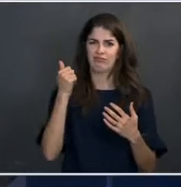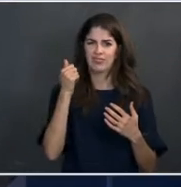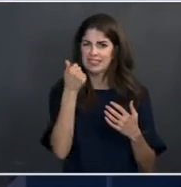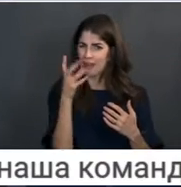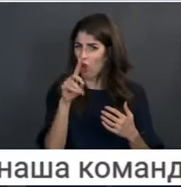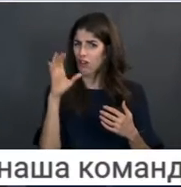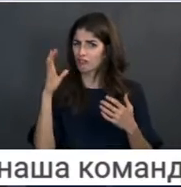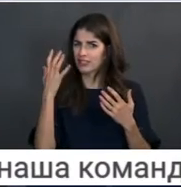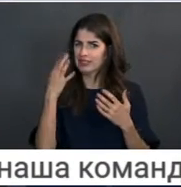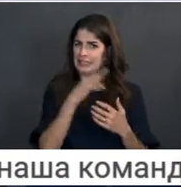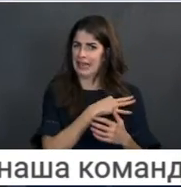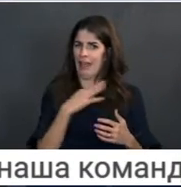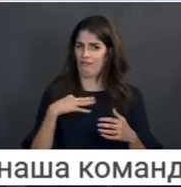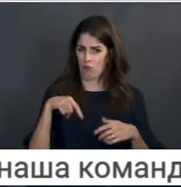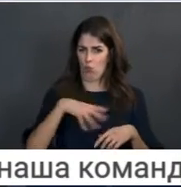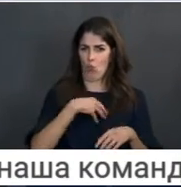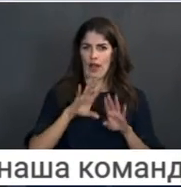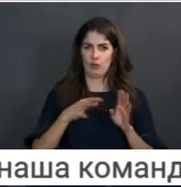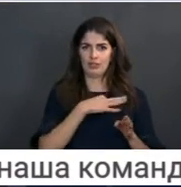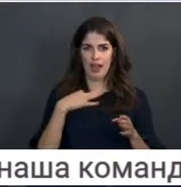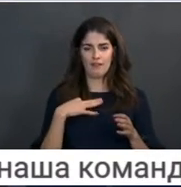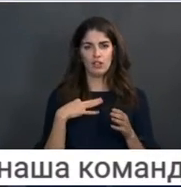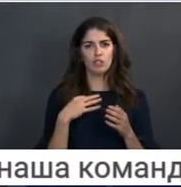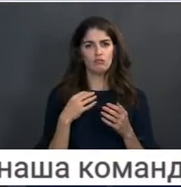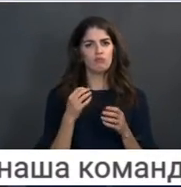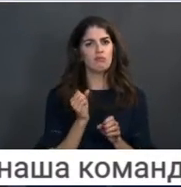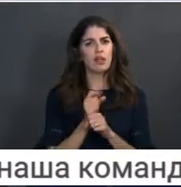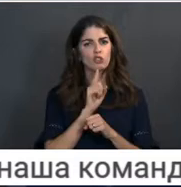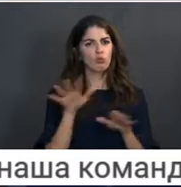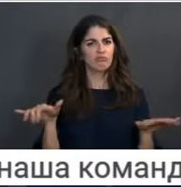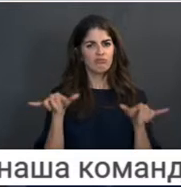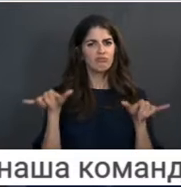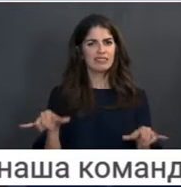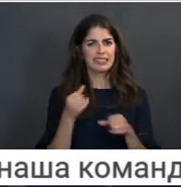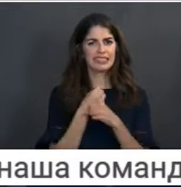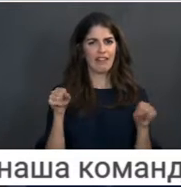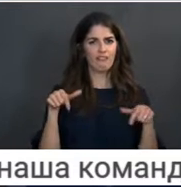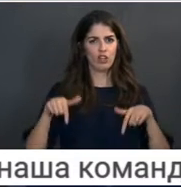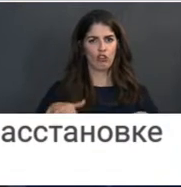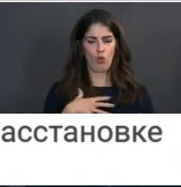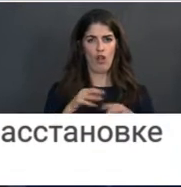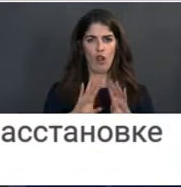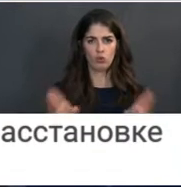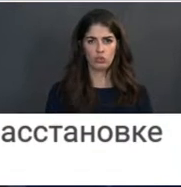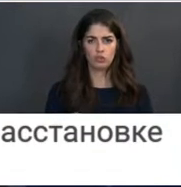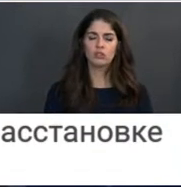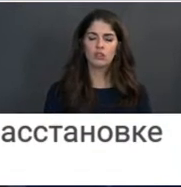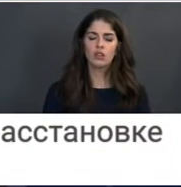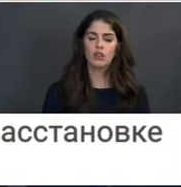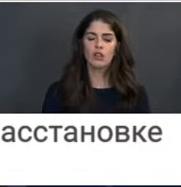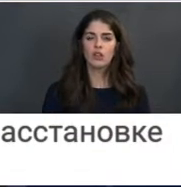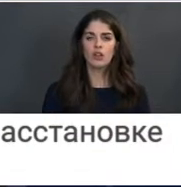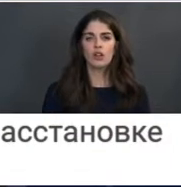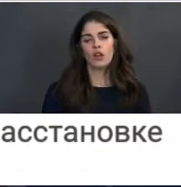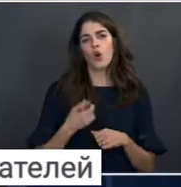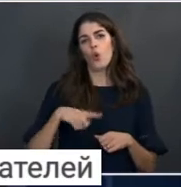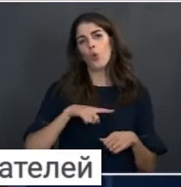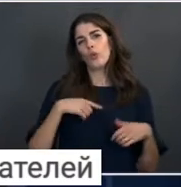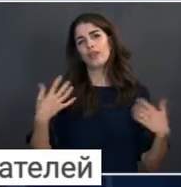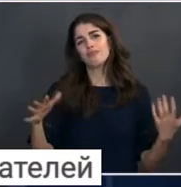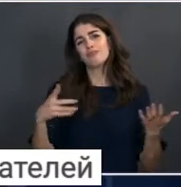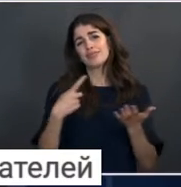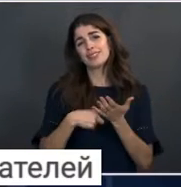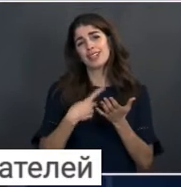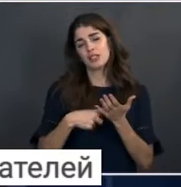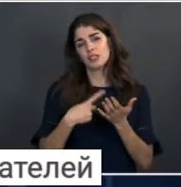here. As you know, there has been the president has, and our team, I should say, has spoken about the prioritization, of